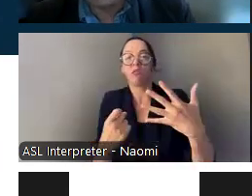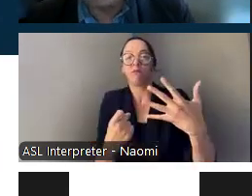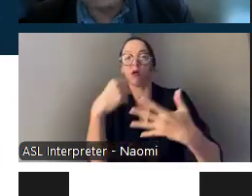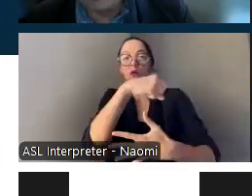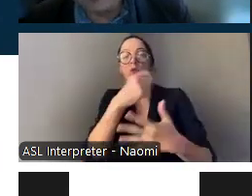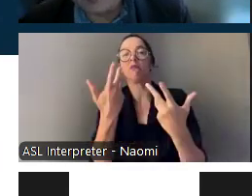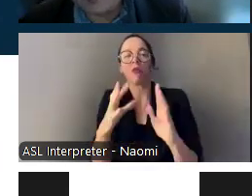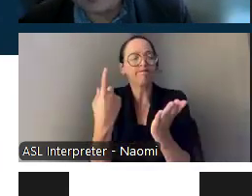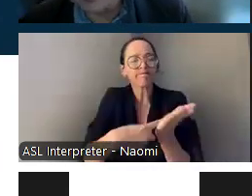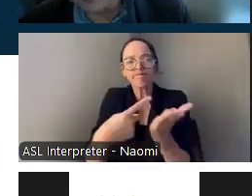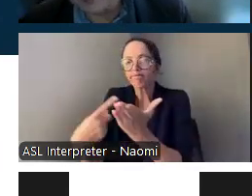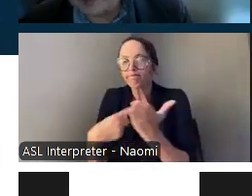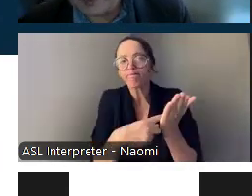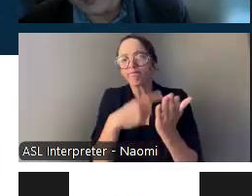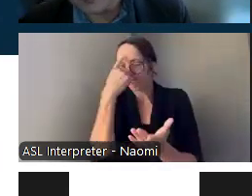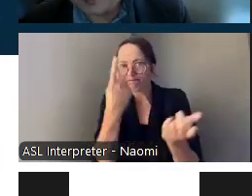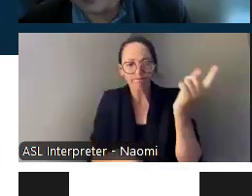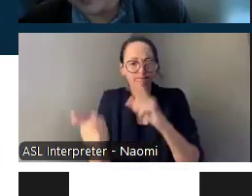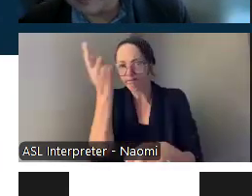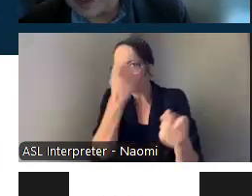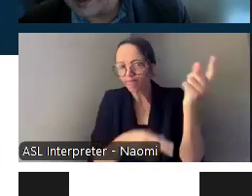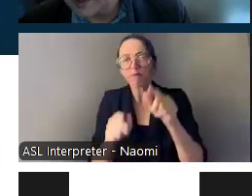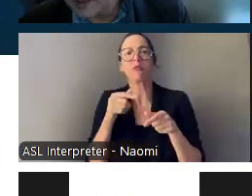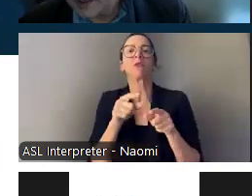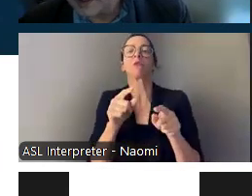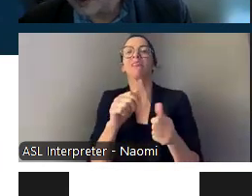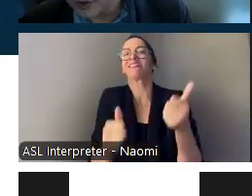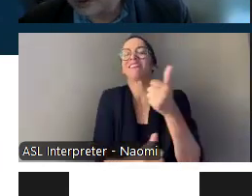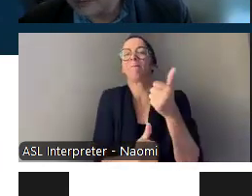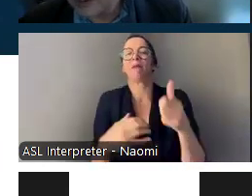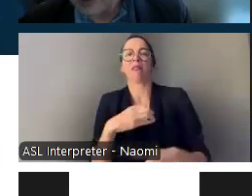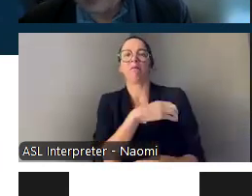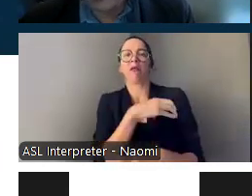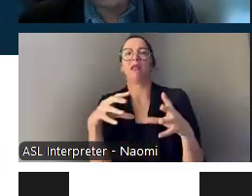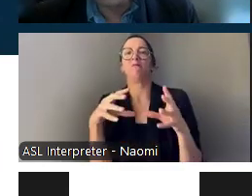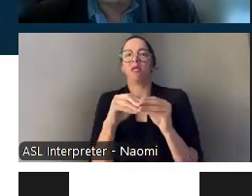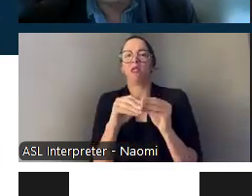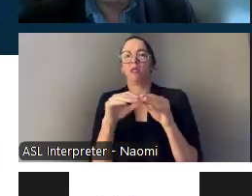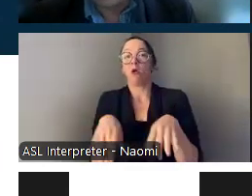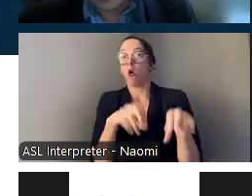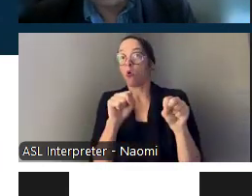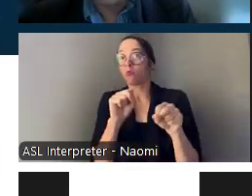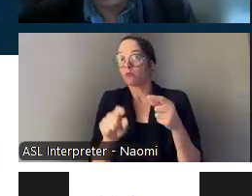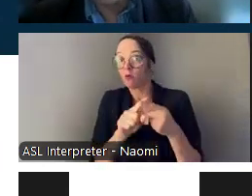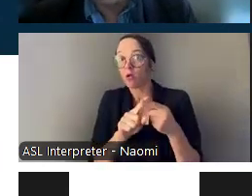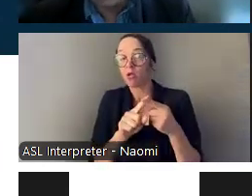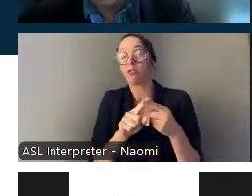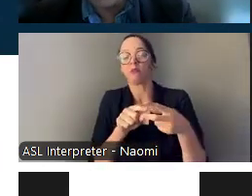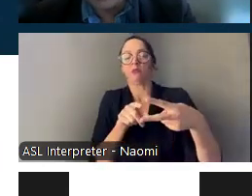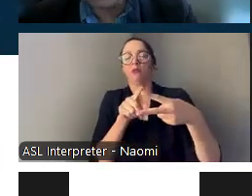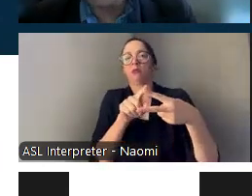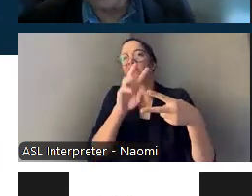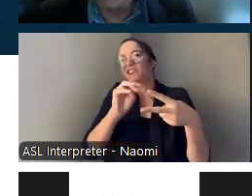upon in subcommittee meetings held in May and June. They're just kind of categorized or